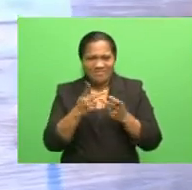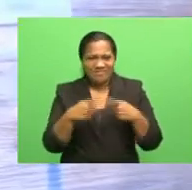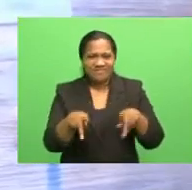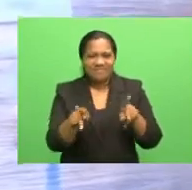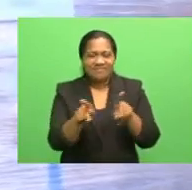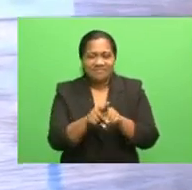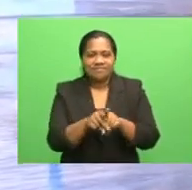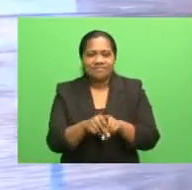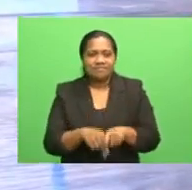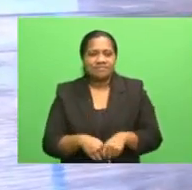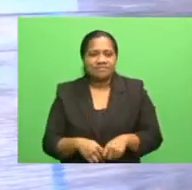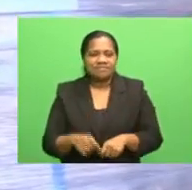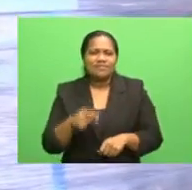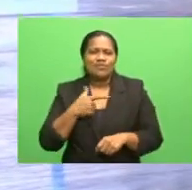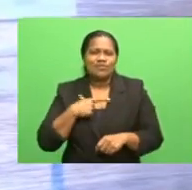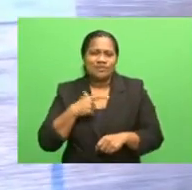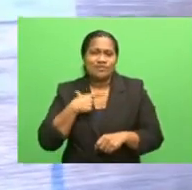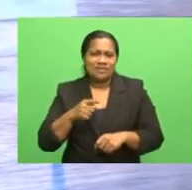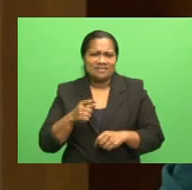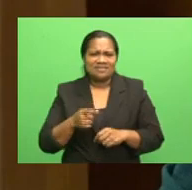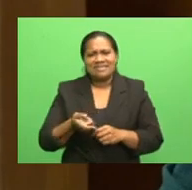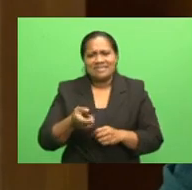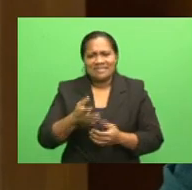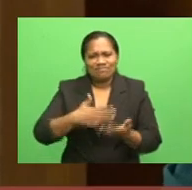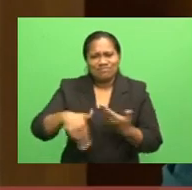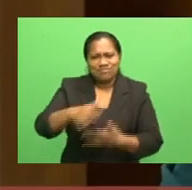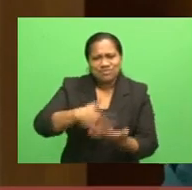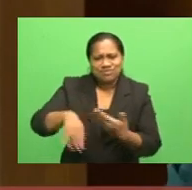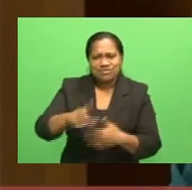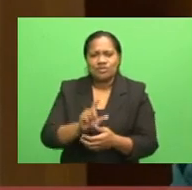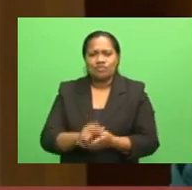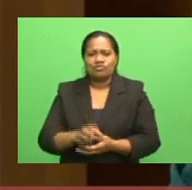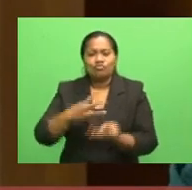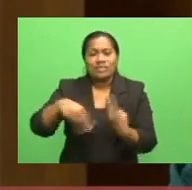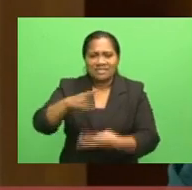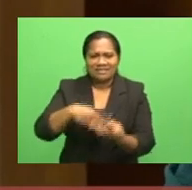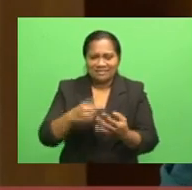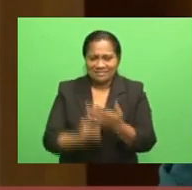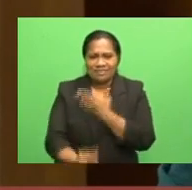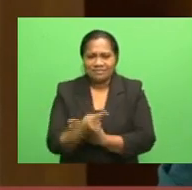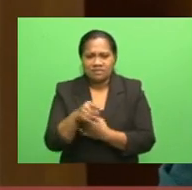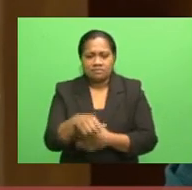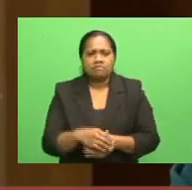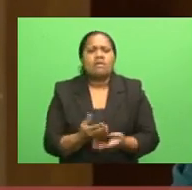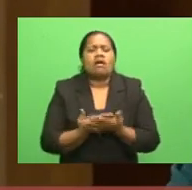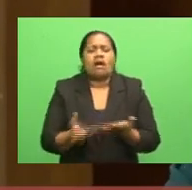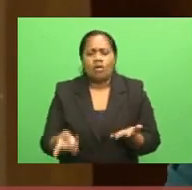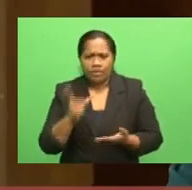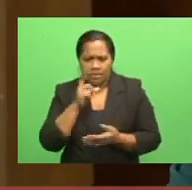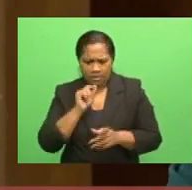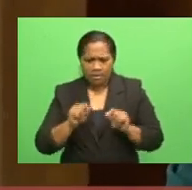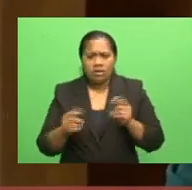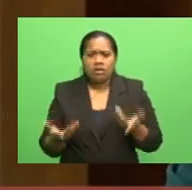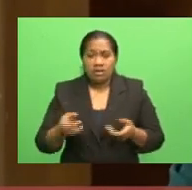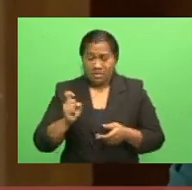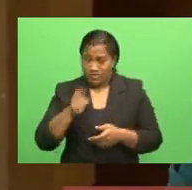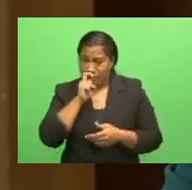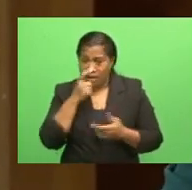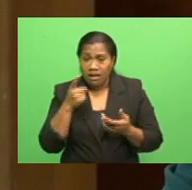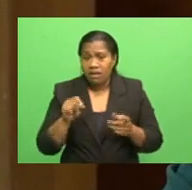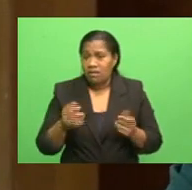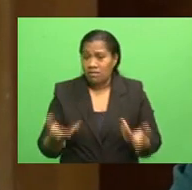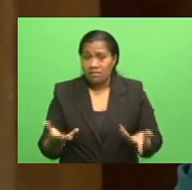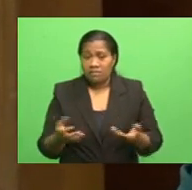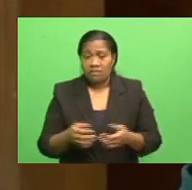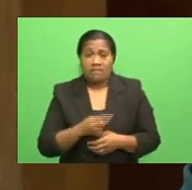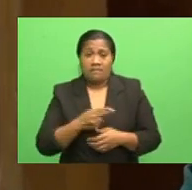the aftermath of Cyclone Winston. But how can we facilitate that? Because if we don't facilitate that and we're